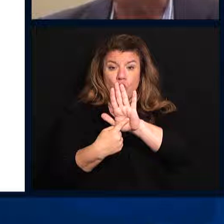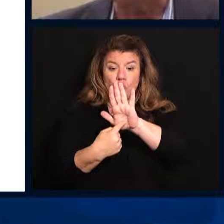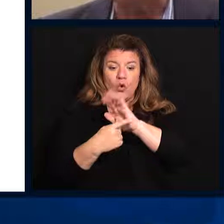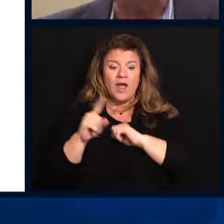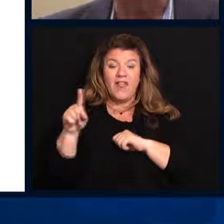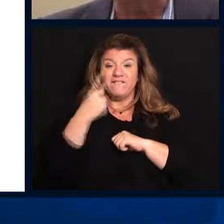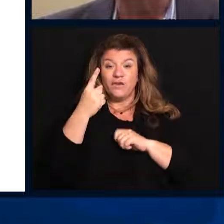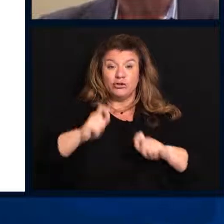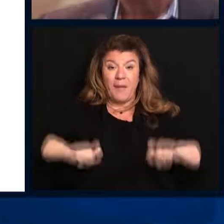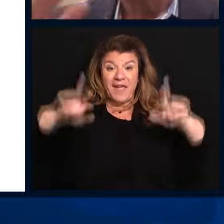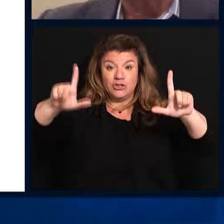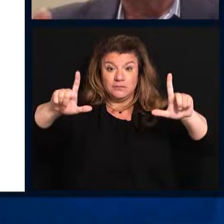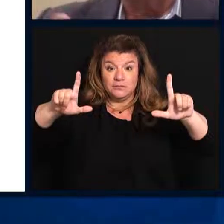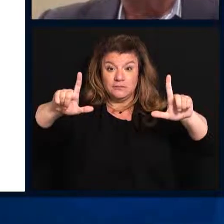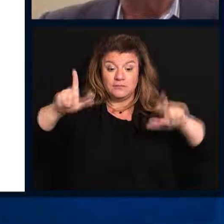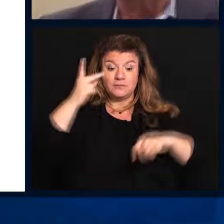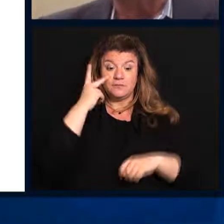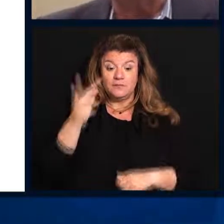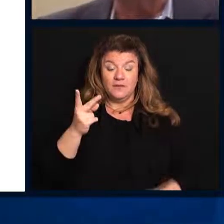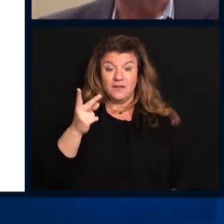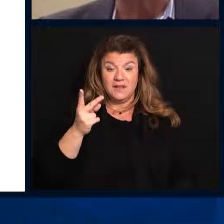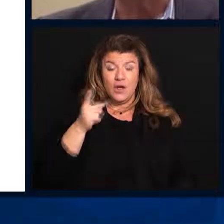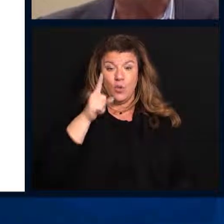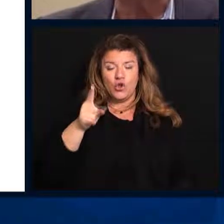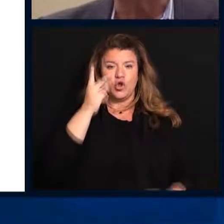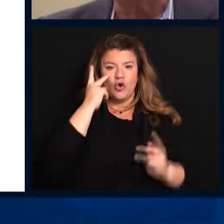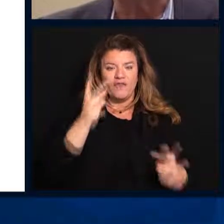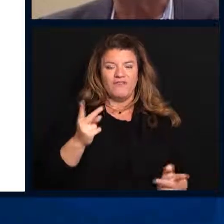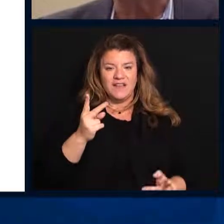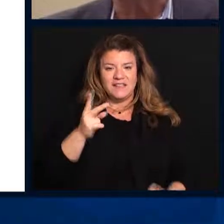first page that we get when we visit